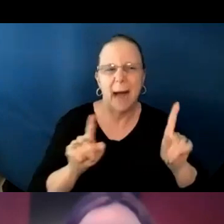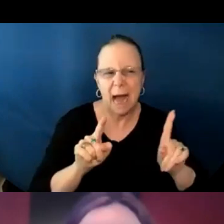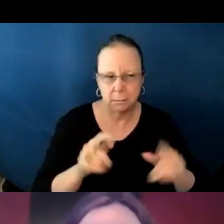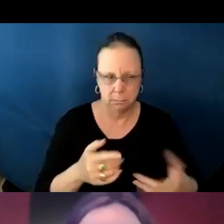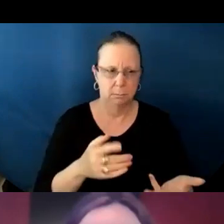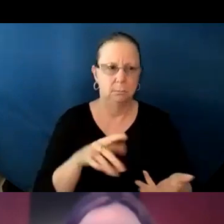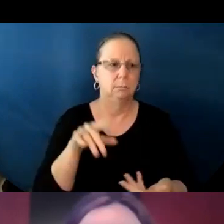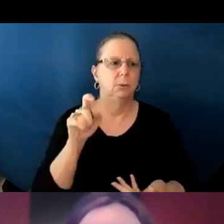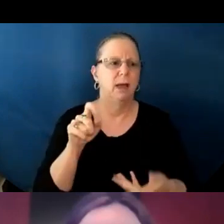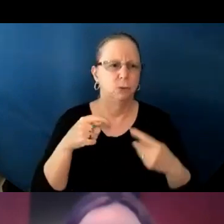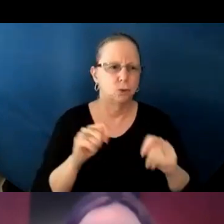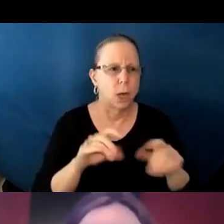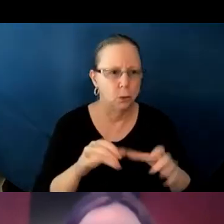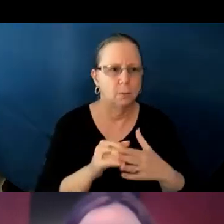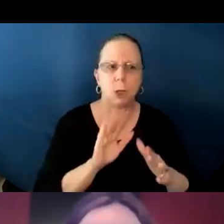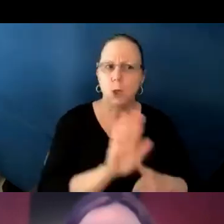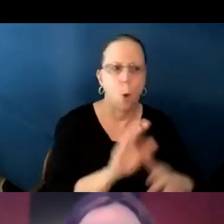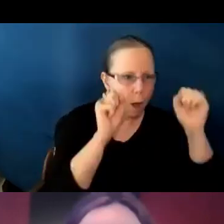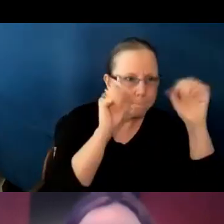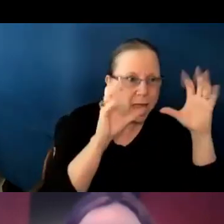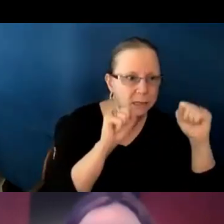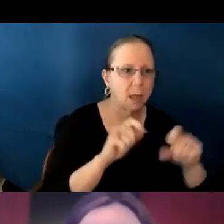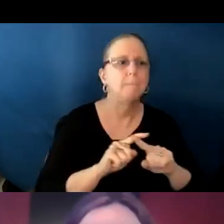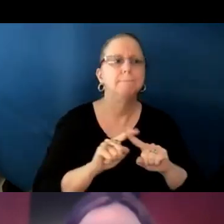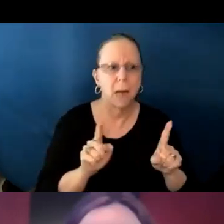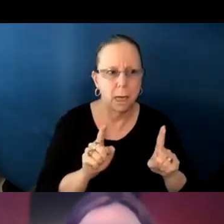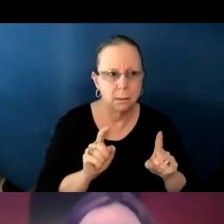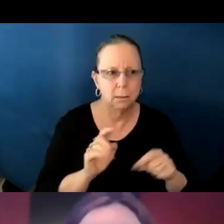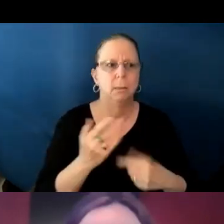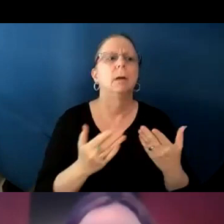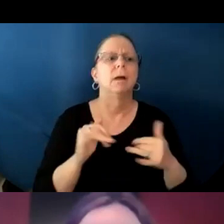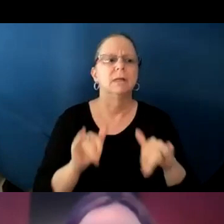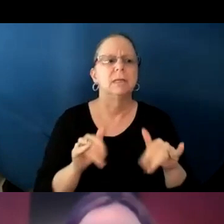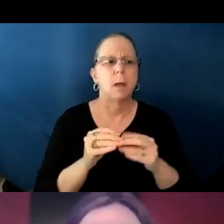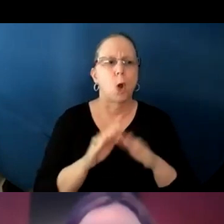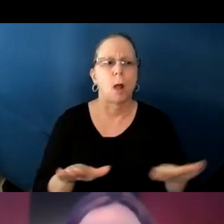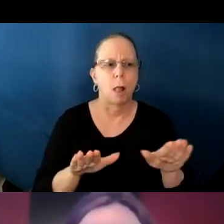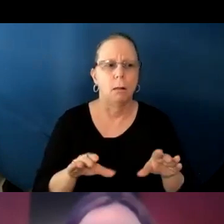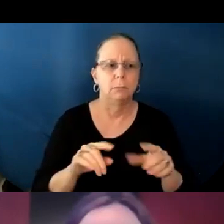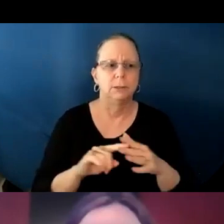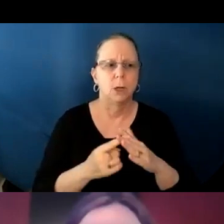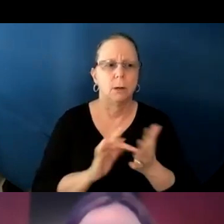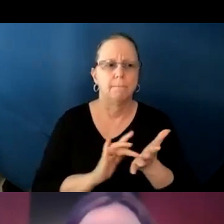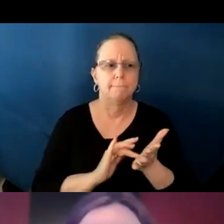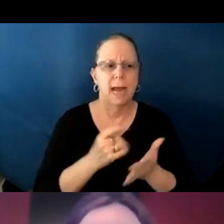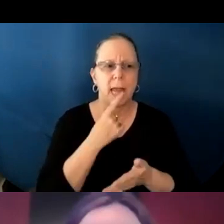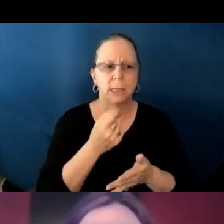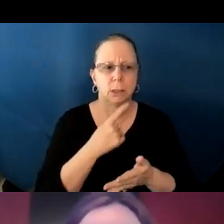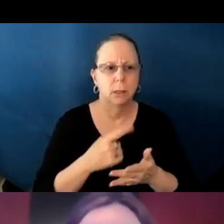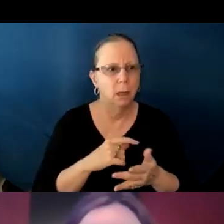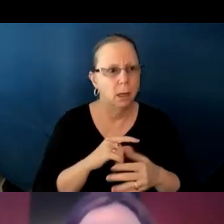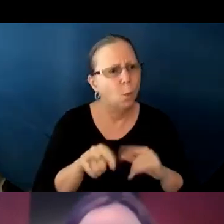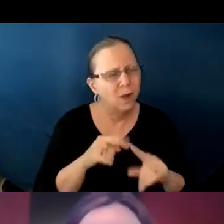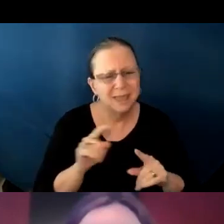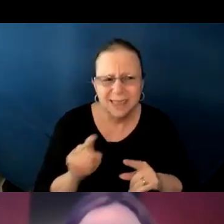try to do something. You're amazing, but you probably have to stay more calm and need to get on medication." When somebody